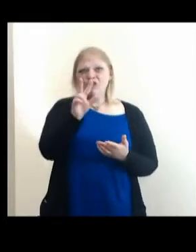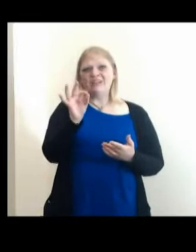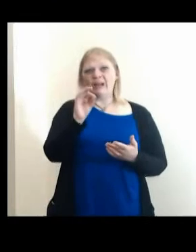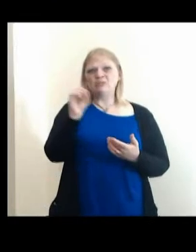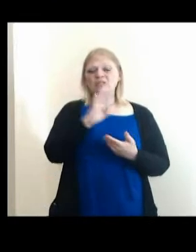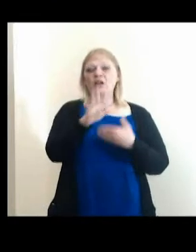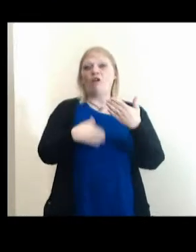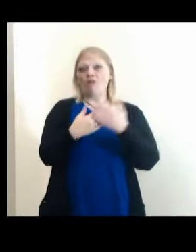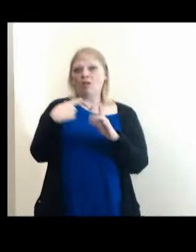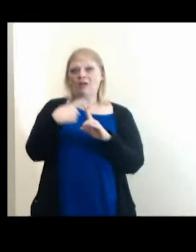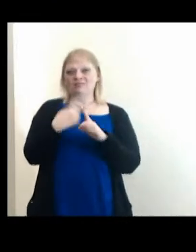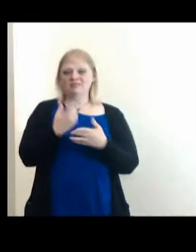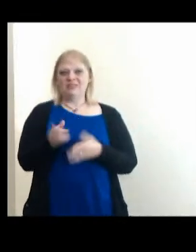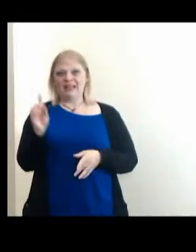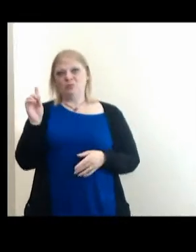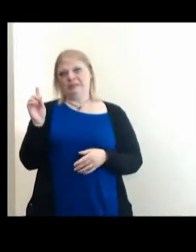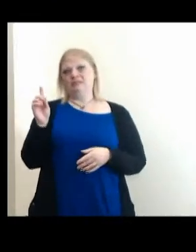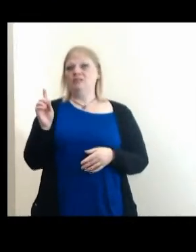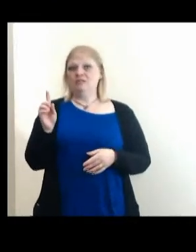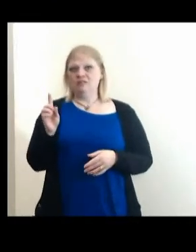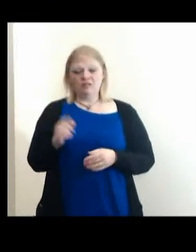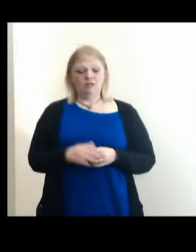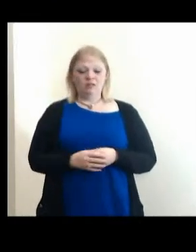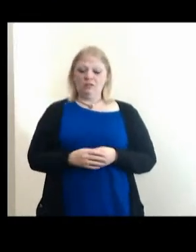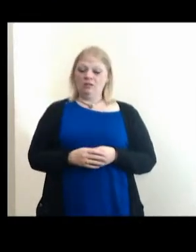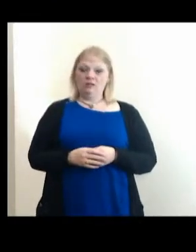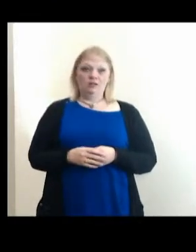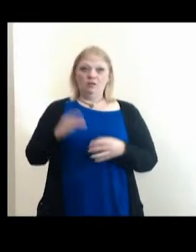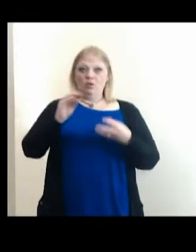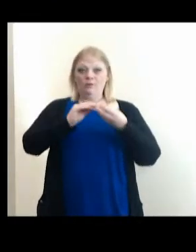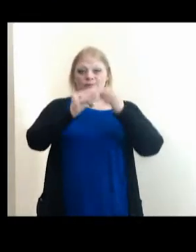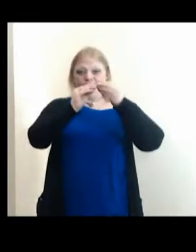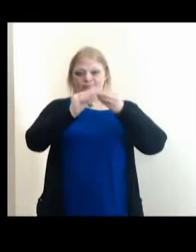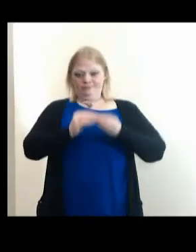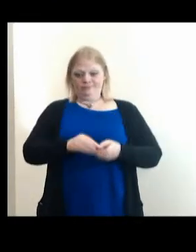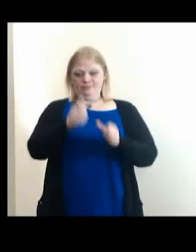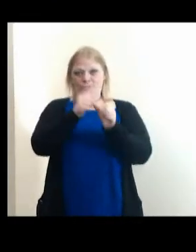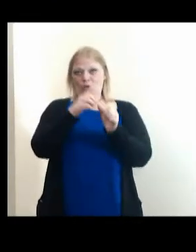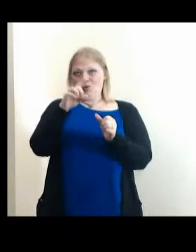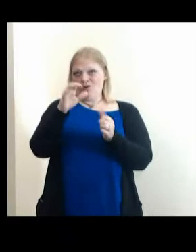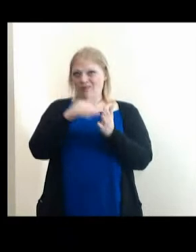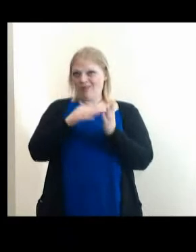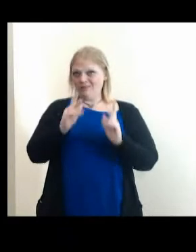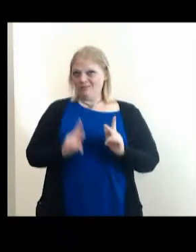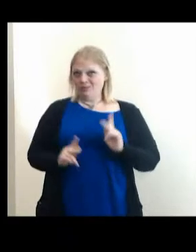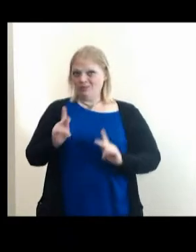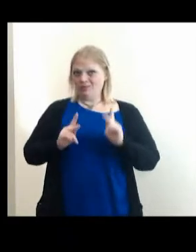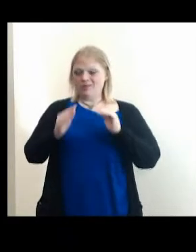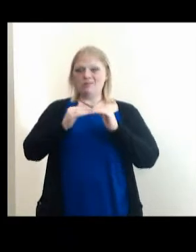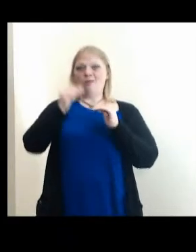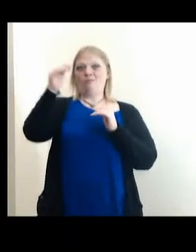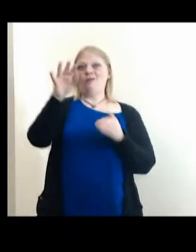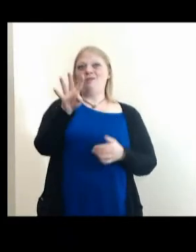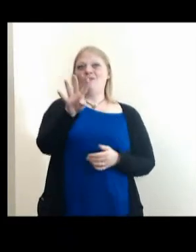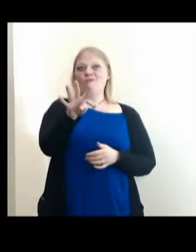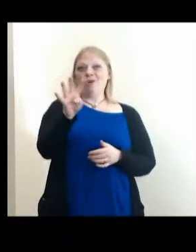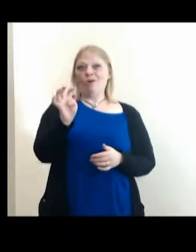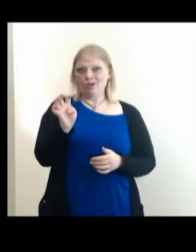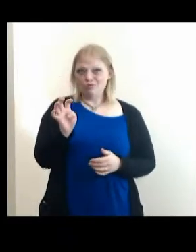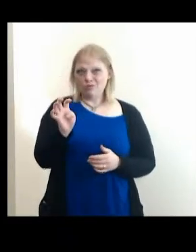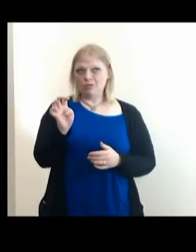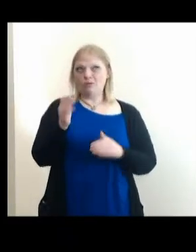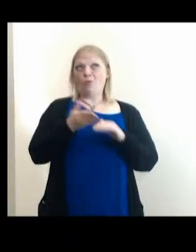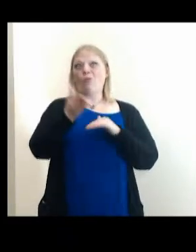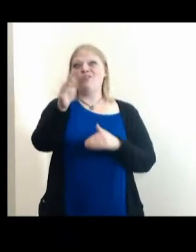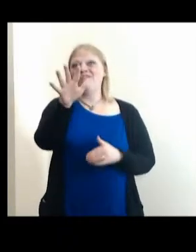all cases last week. And you see their case rates per 100,000 persons is above 400 and over